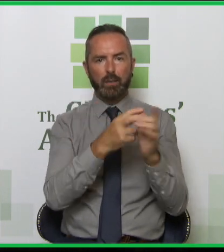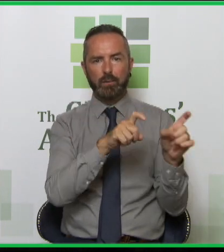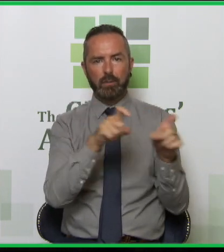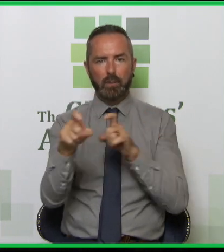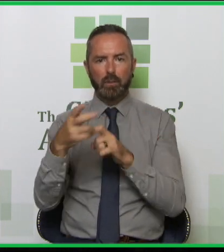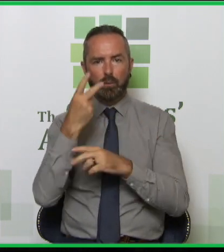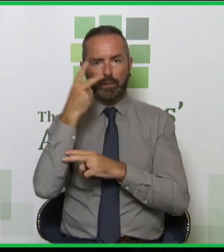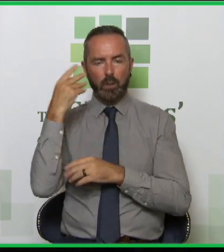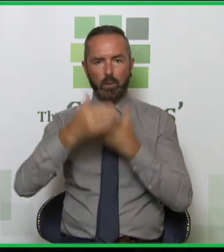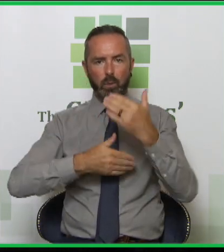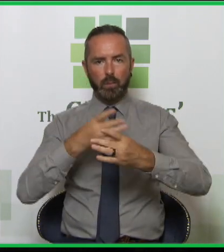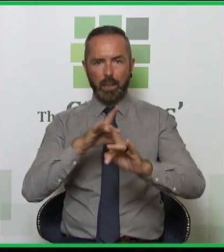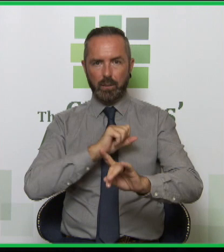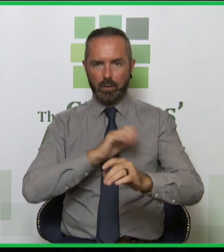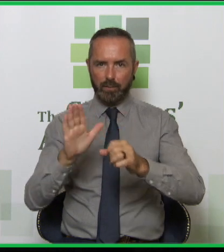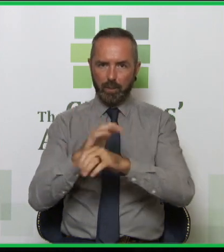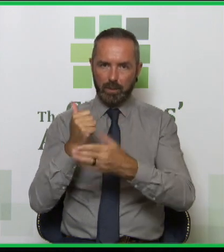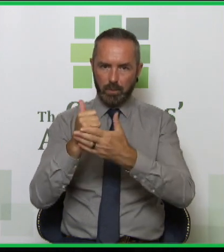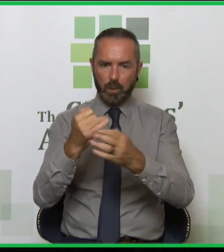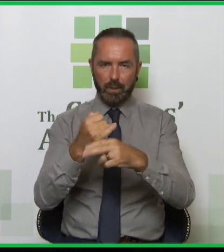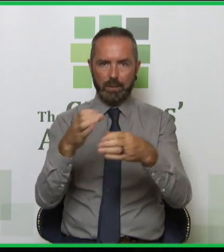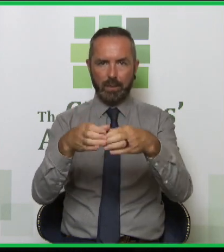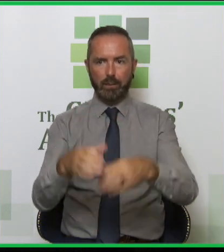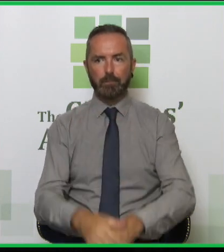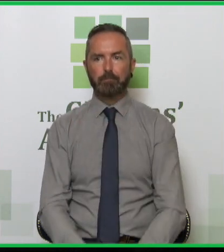progress and to ensure that our programmes are supporting the sector.